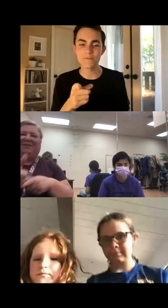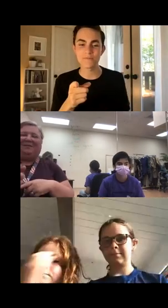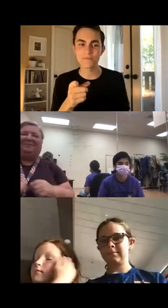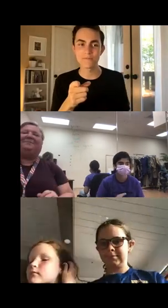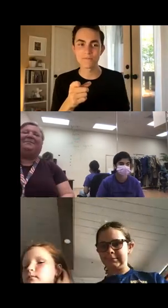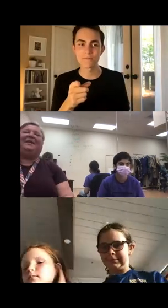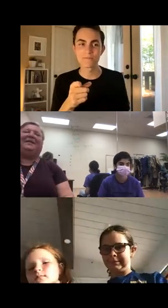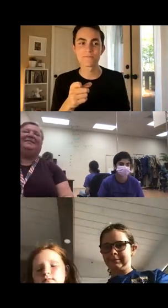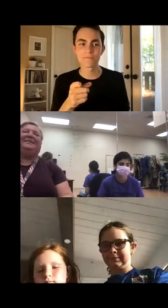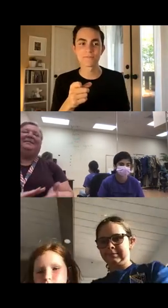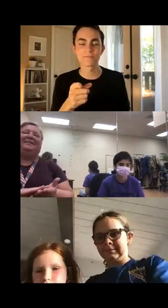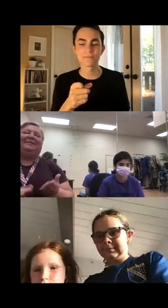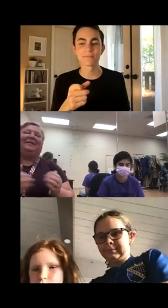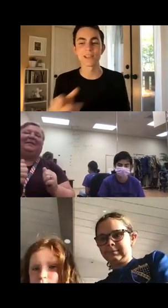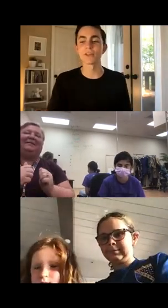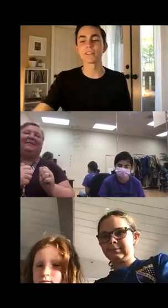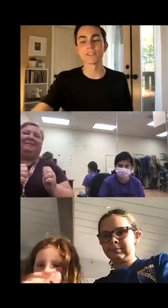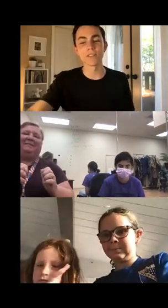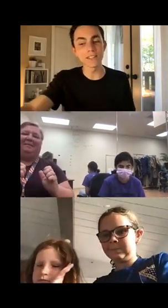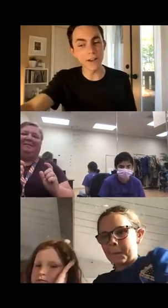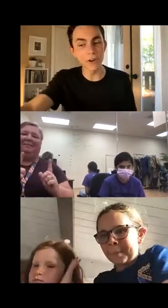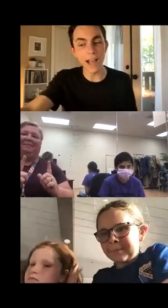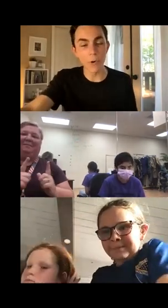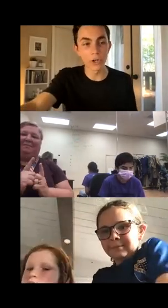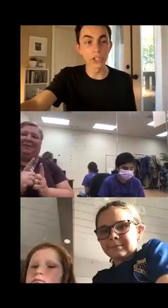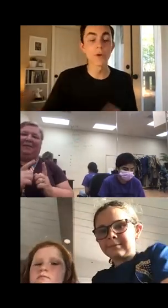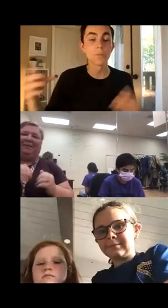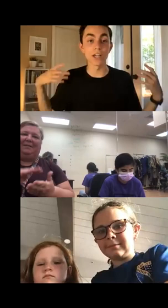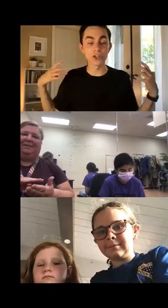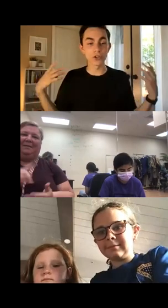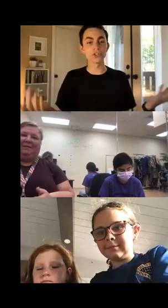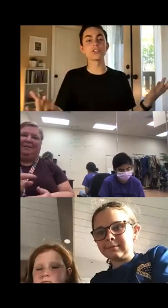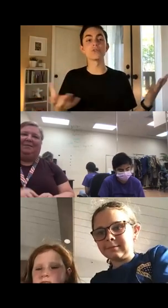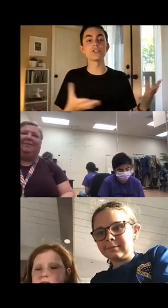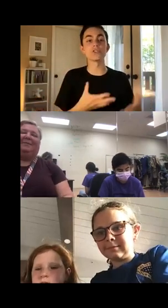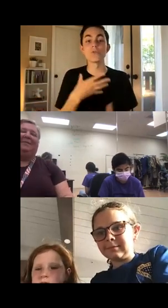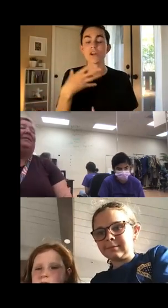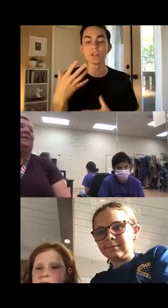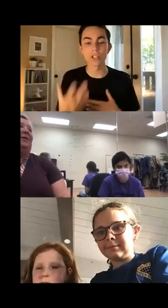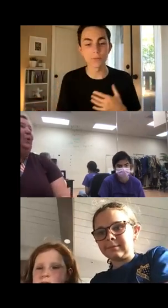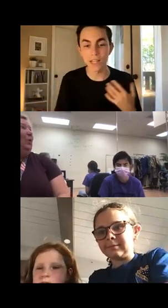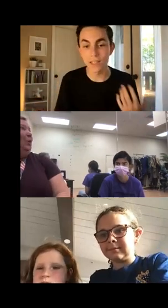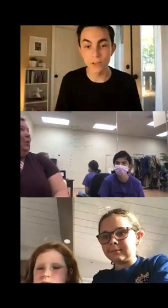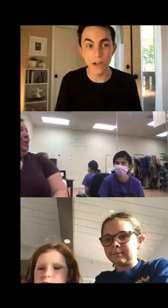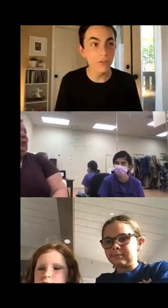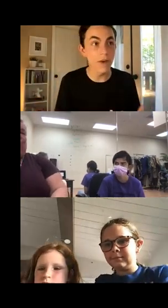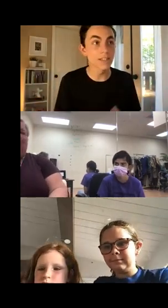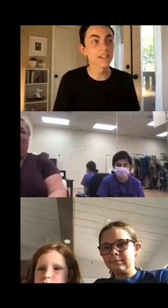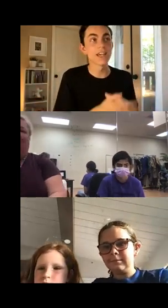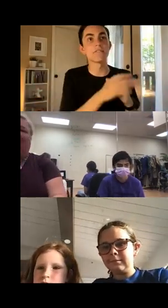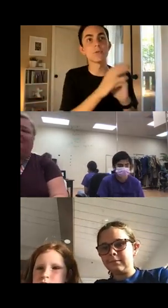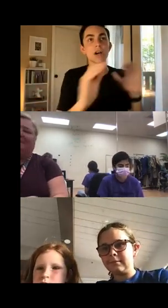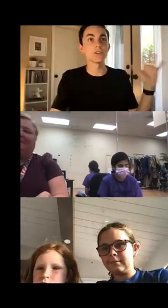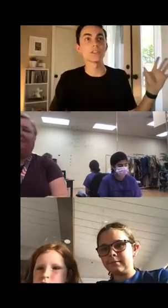you. Yeah. Okay. All right, guys, so that's our hour, but I encourage you to look up the ASL